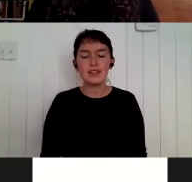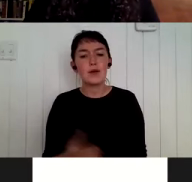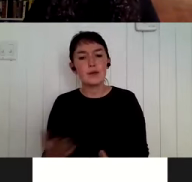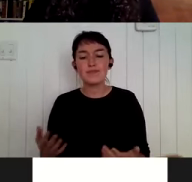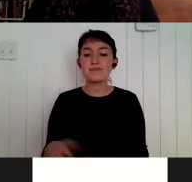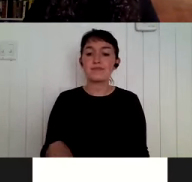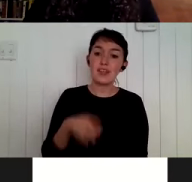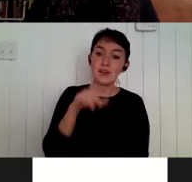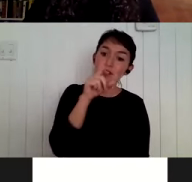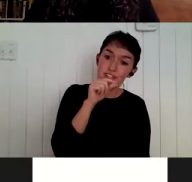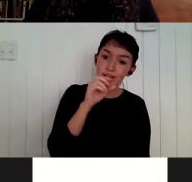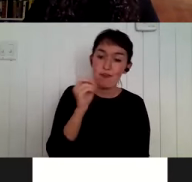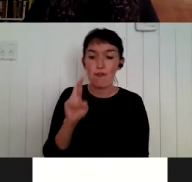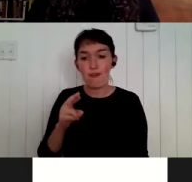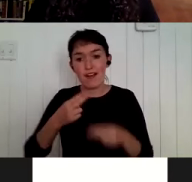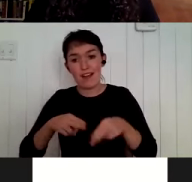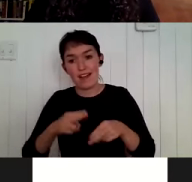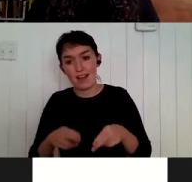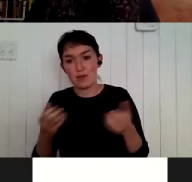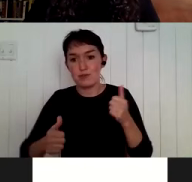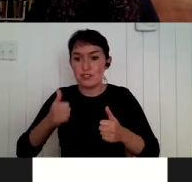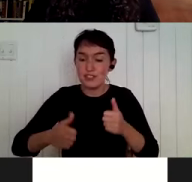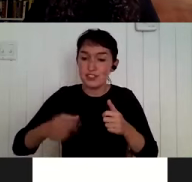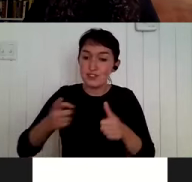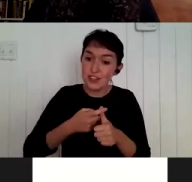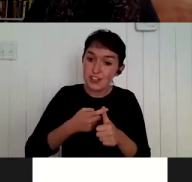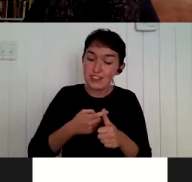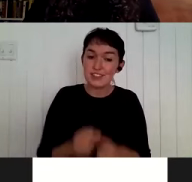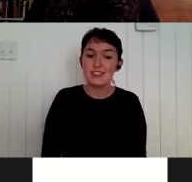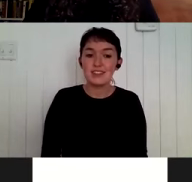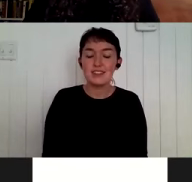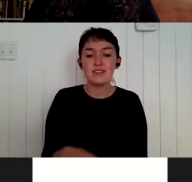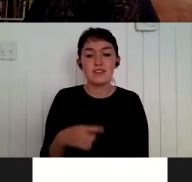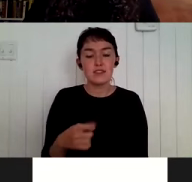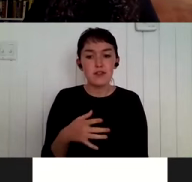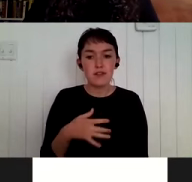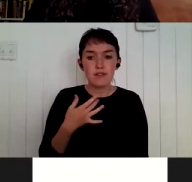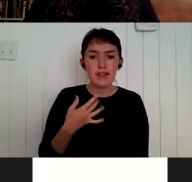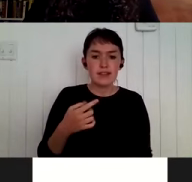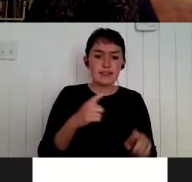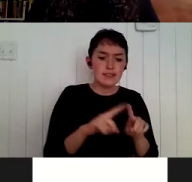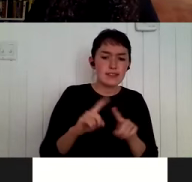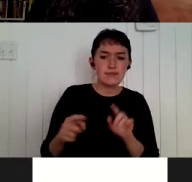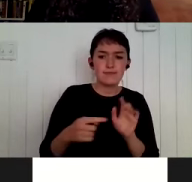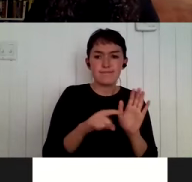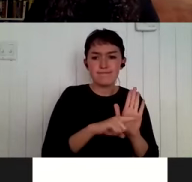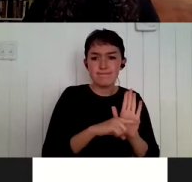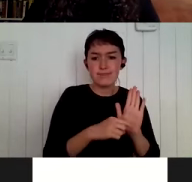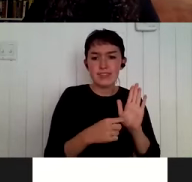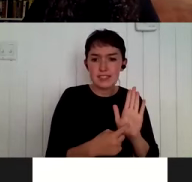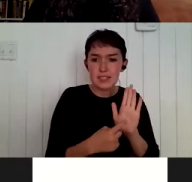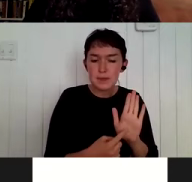and the egg of what's coming first, right? Is sleep just disrupted because you're feeling all these symptoms of the disorder? But what's interesting is